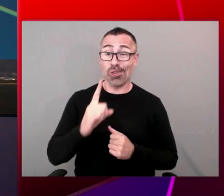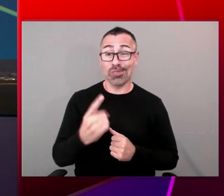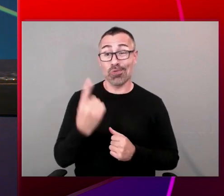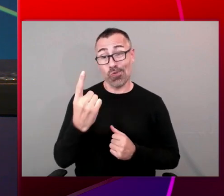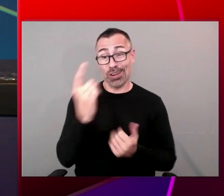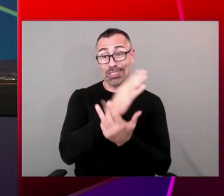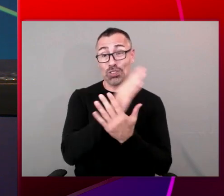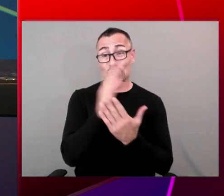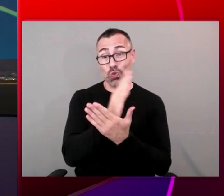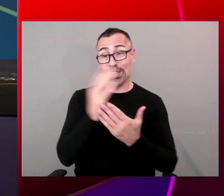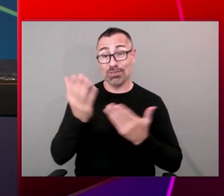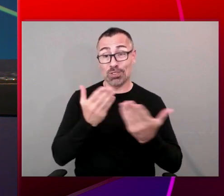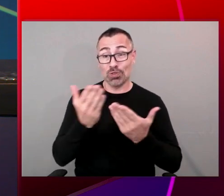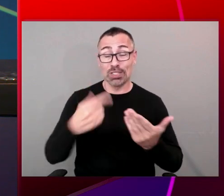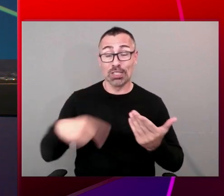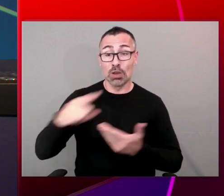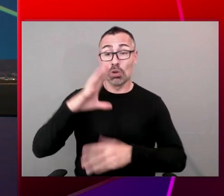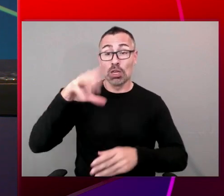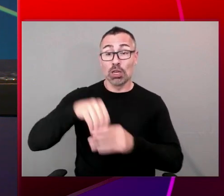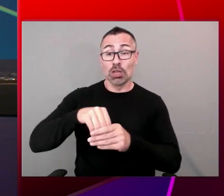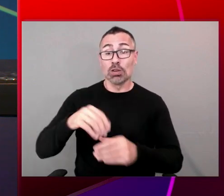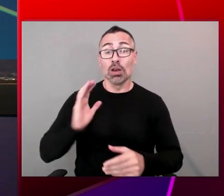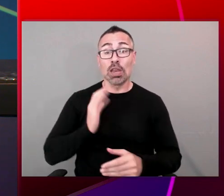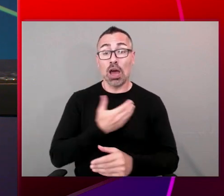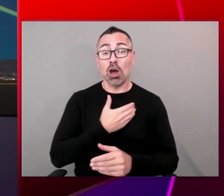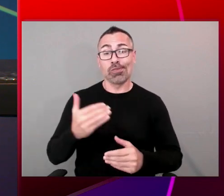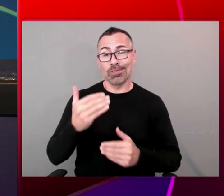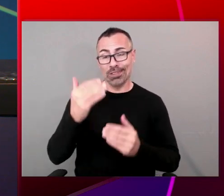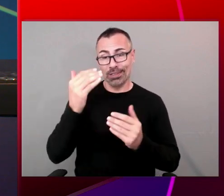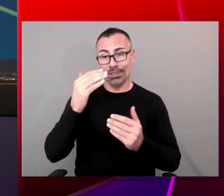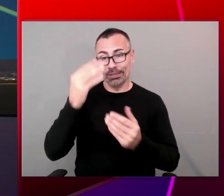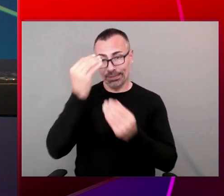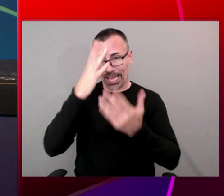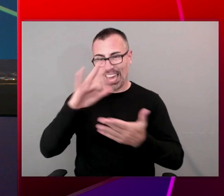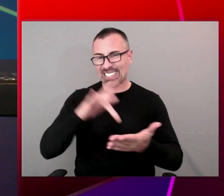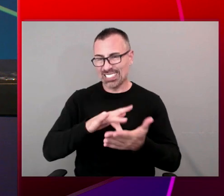center operations. Another thing that we're doing is